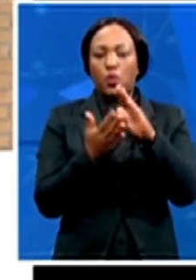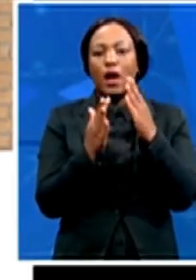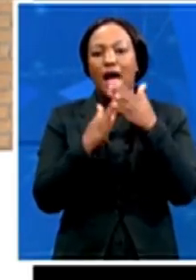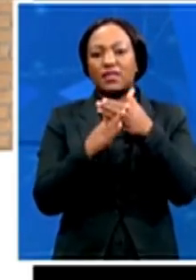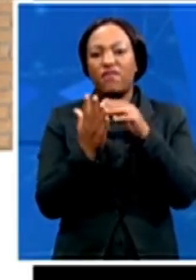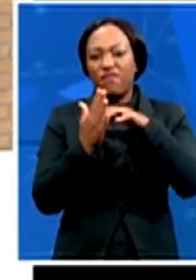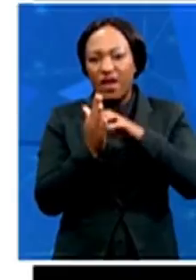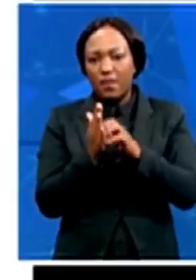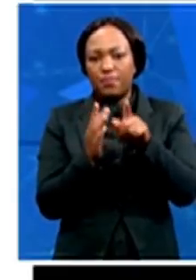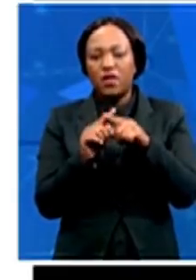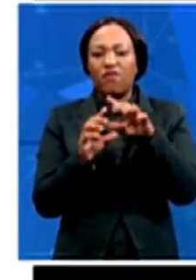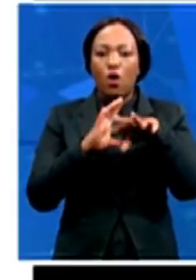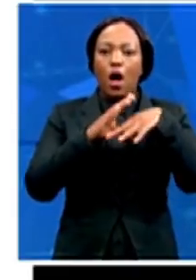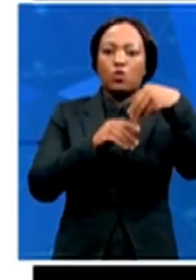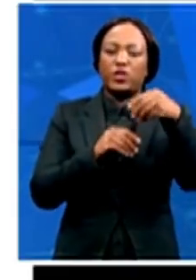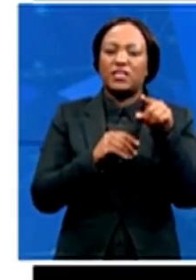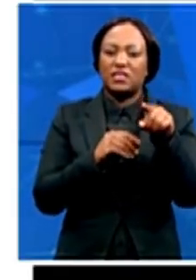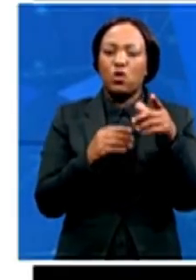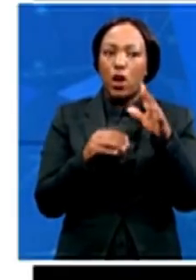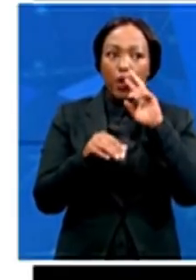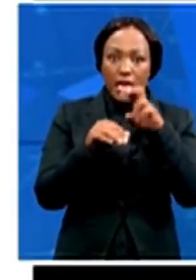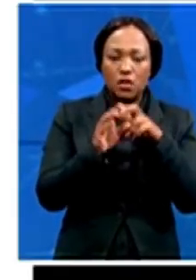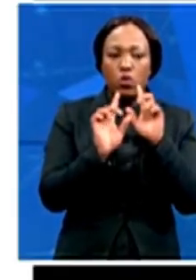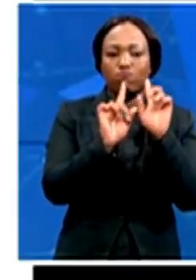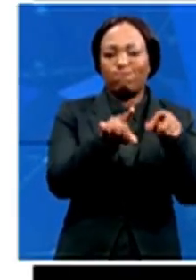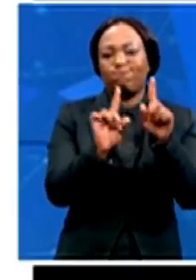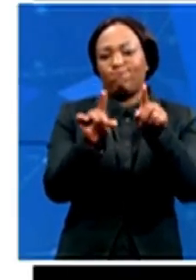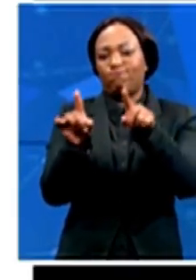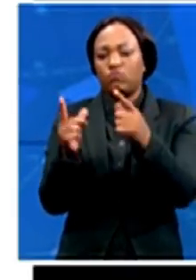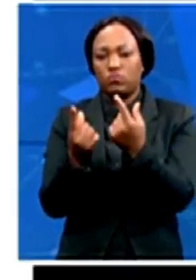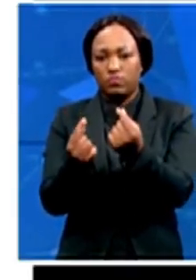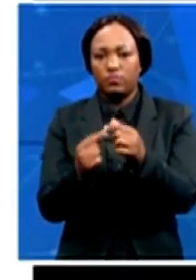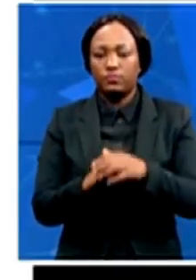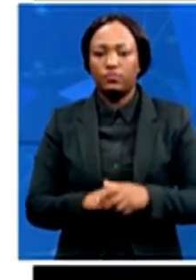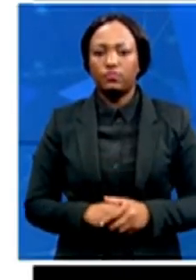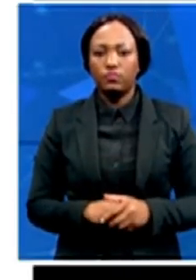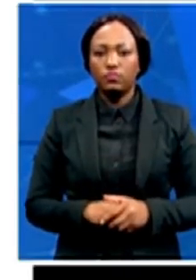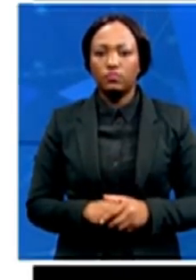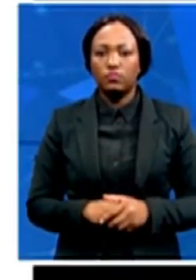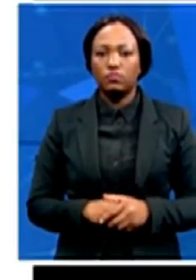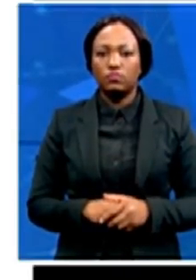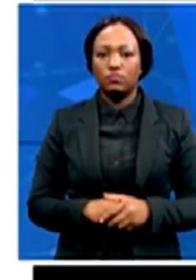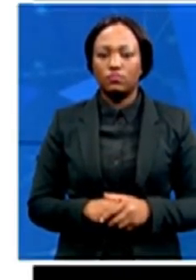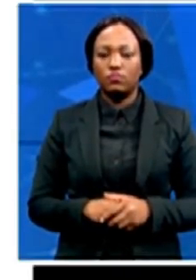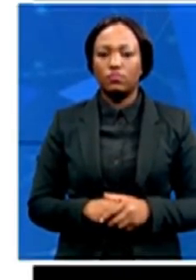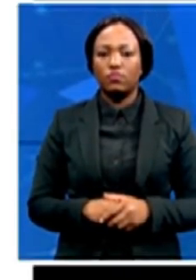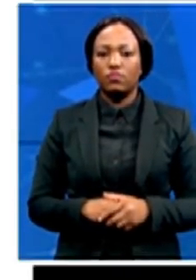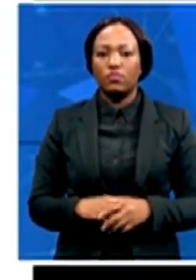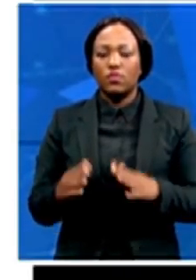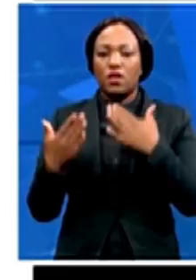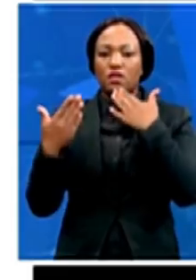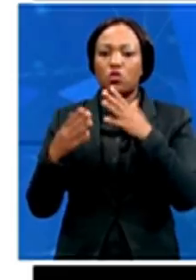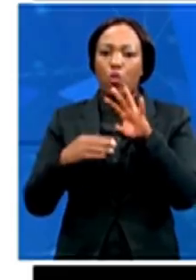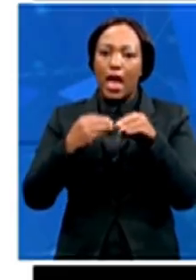needed most. And then thank you for adding the voices of multiple people that has come forward